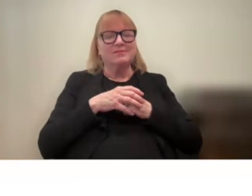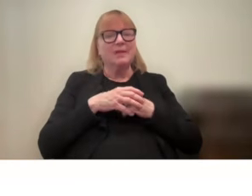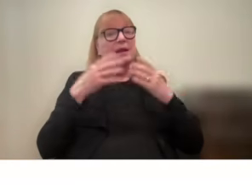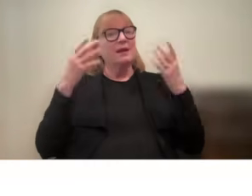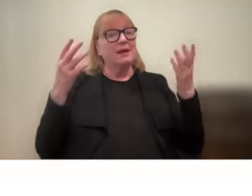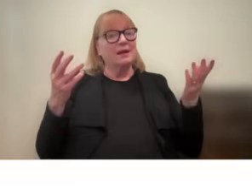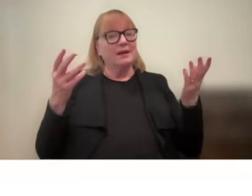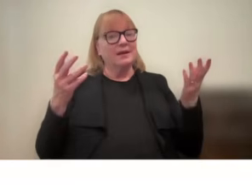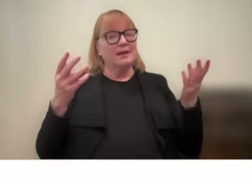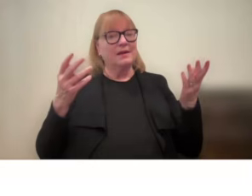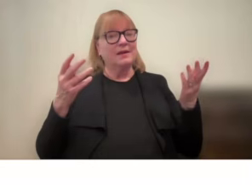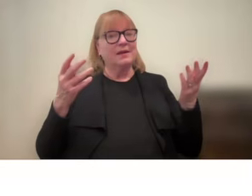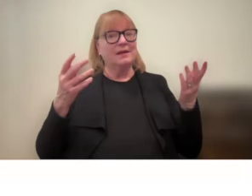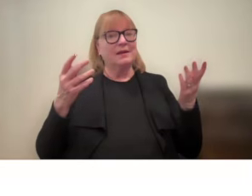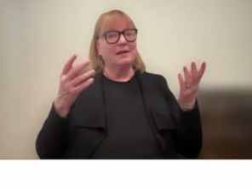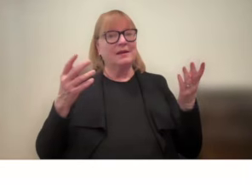So what we're gonna do